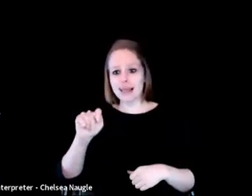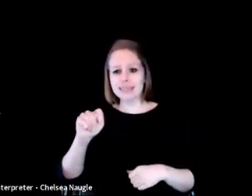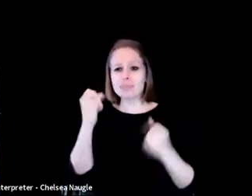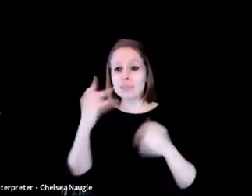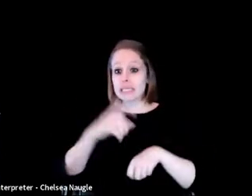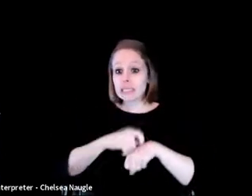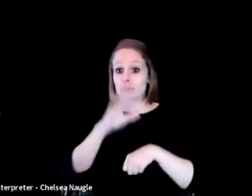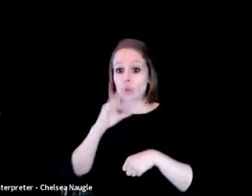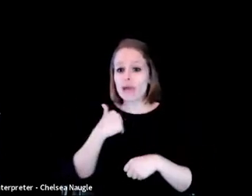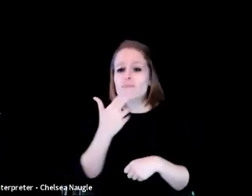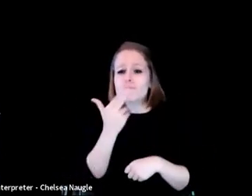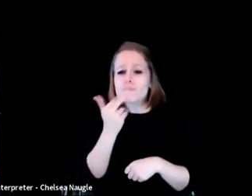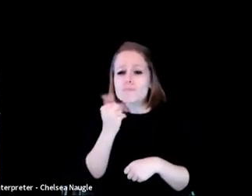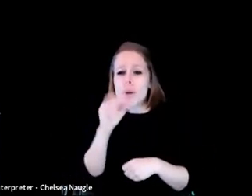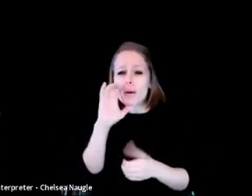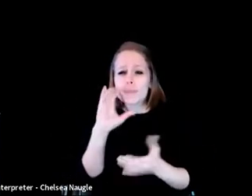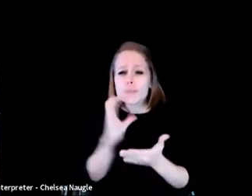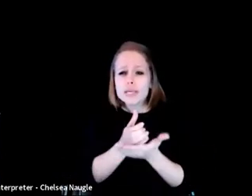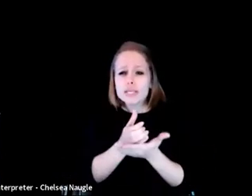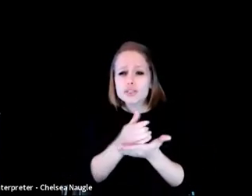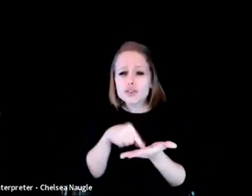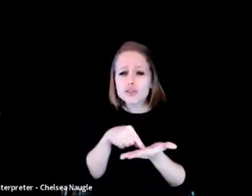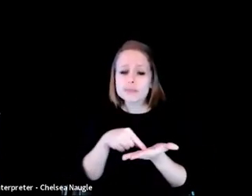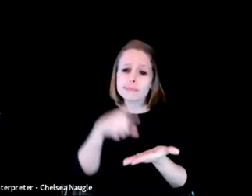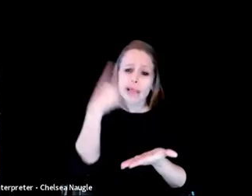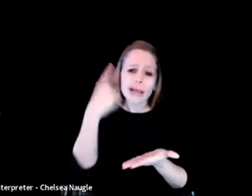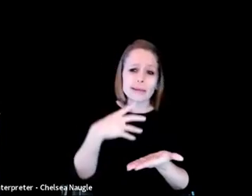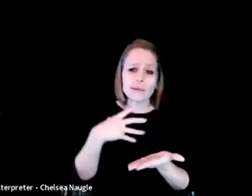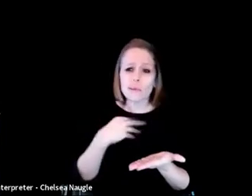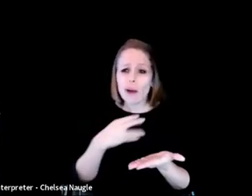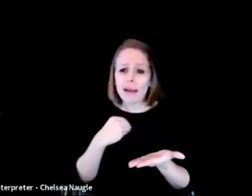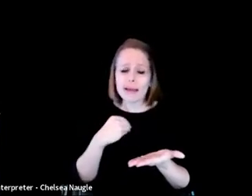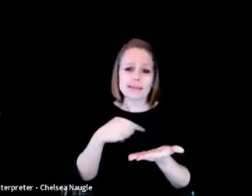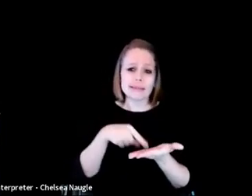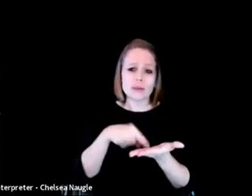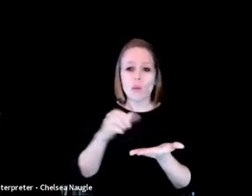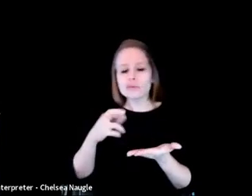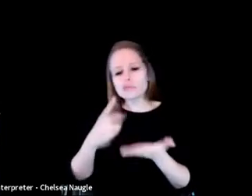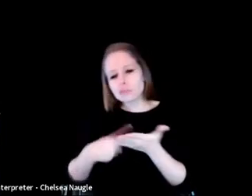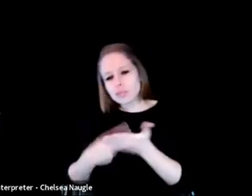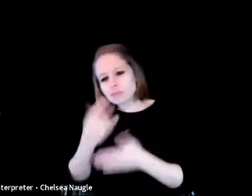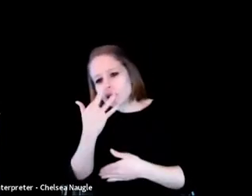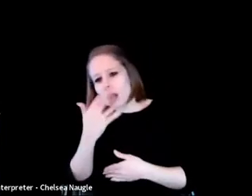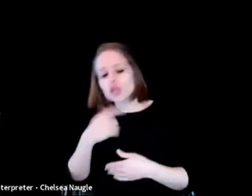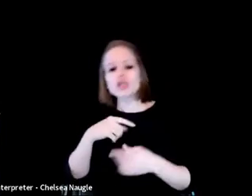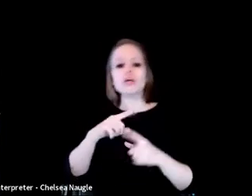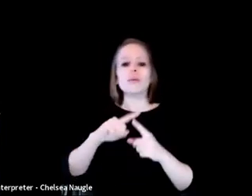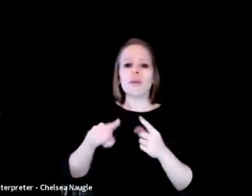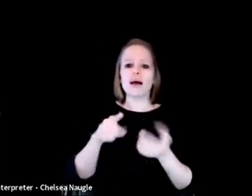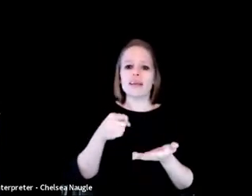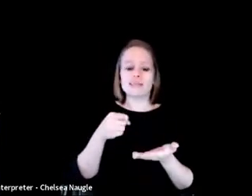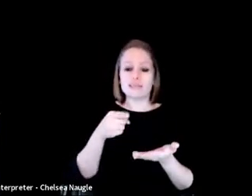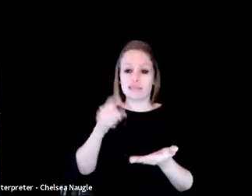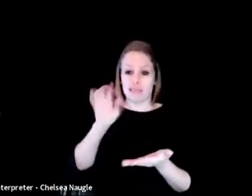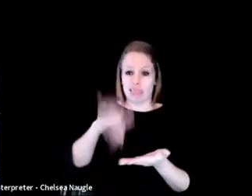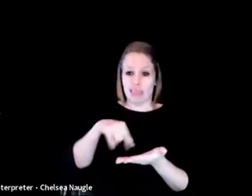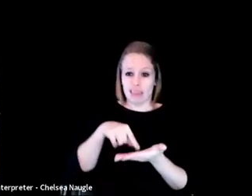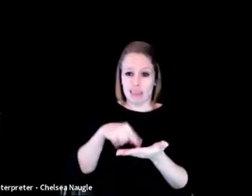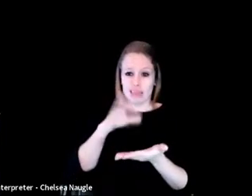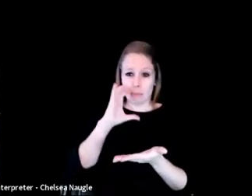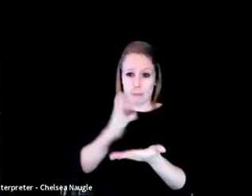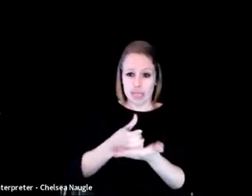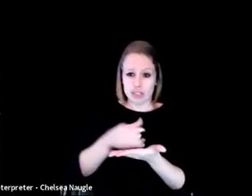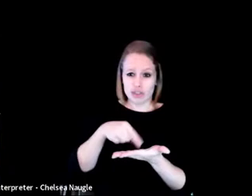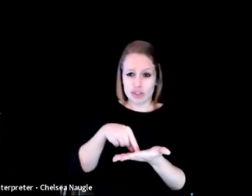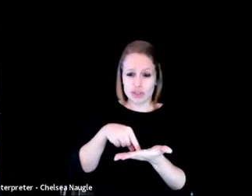icons that are black and white drawings, or sometimes there's color to them, but they might not be the visual or auditory, that might not